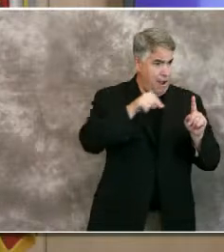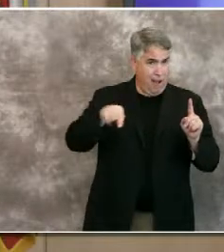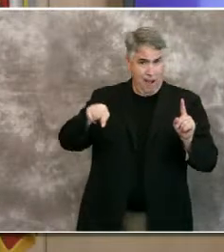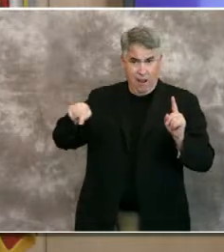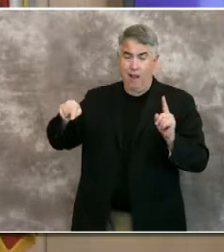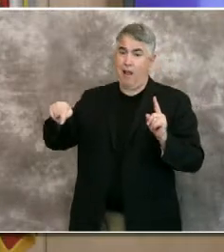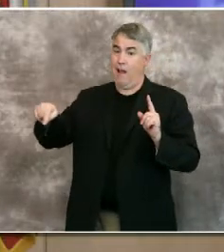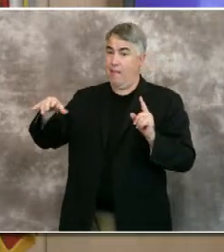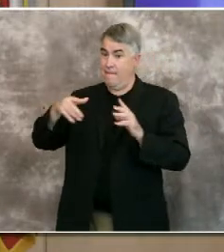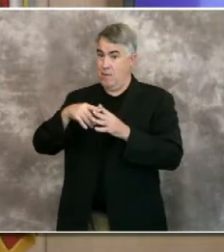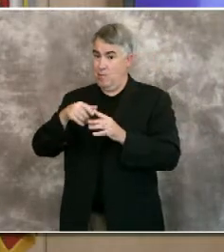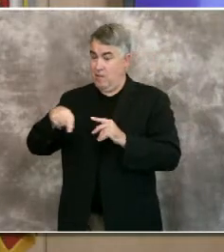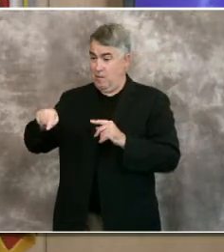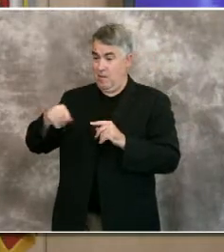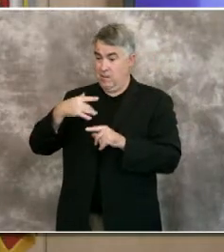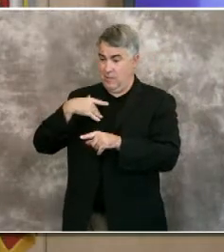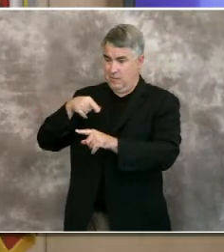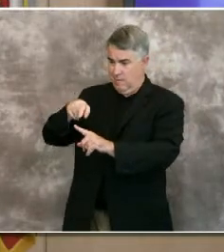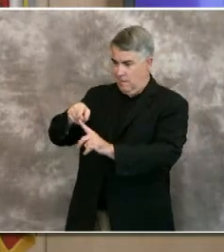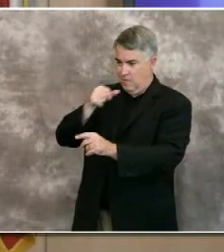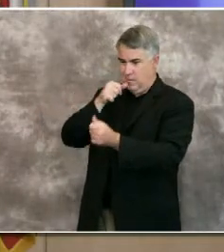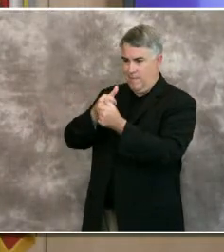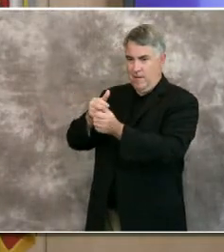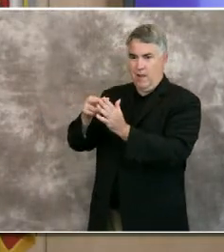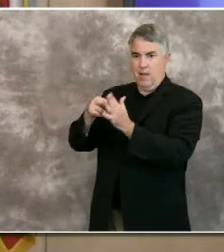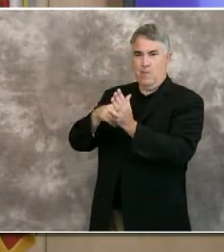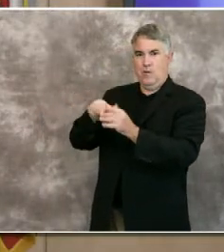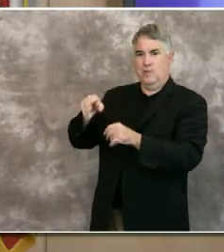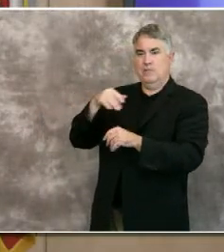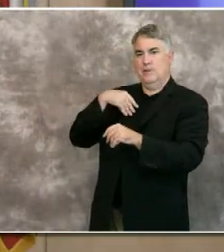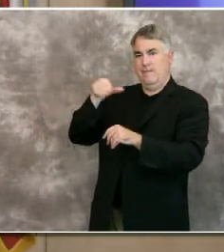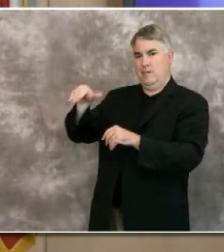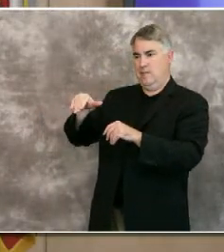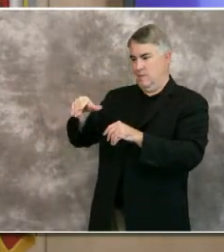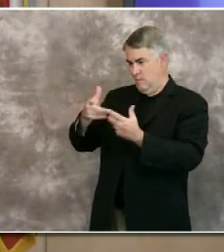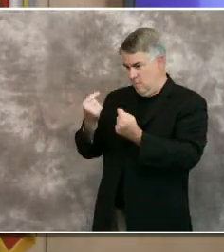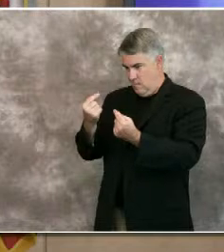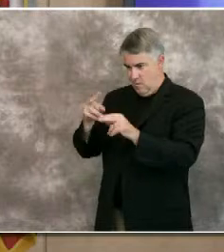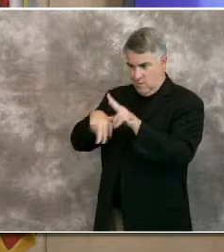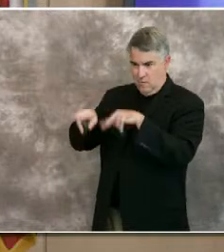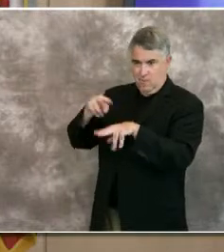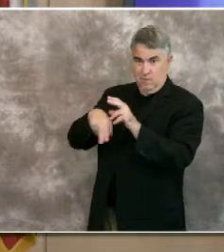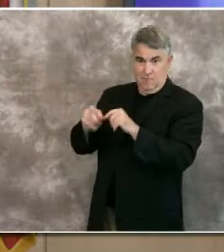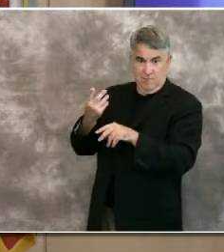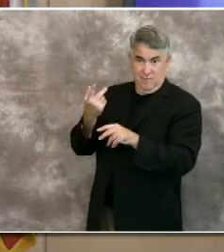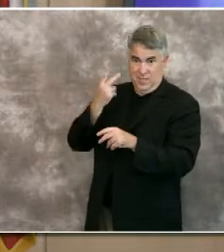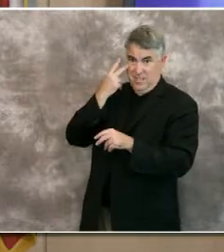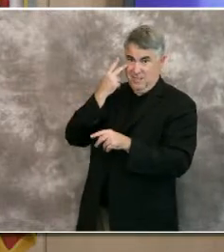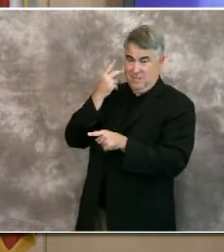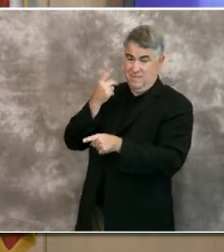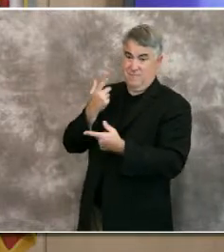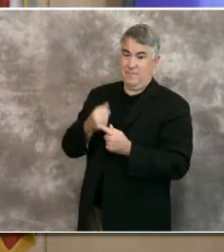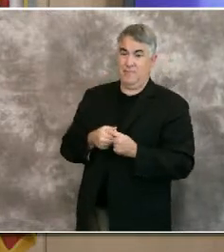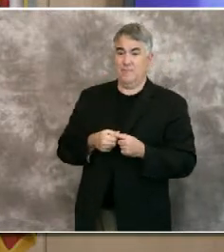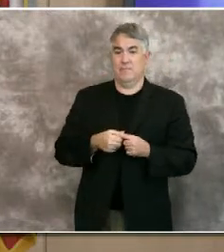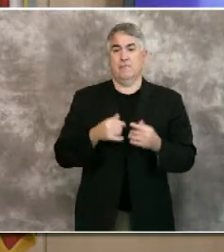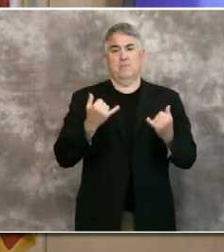it might cause us to reassess the actions we're taking. But what we think we're doing right now is proportional to what we're seeing.